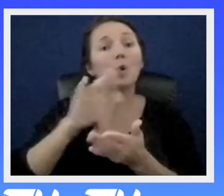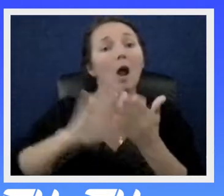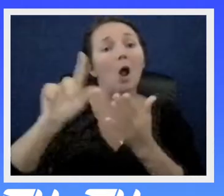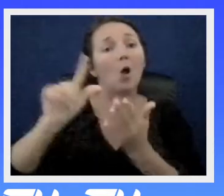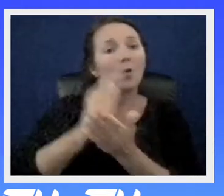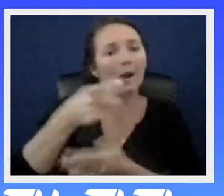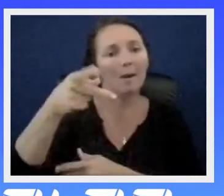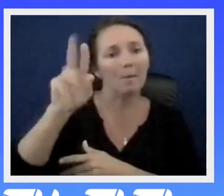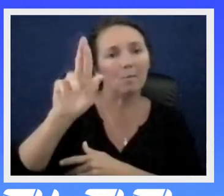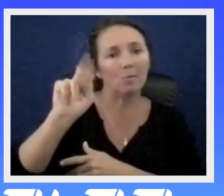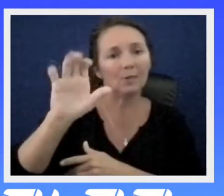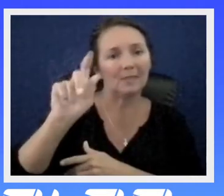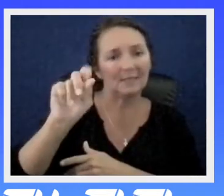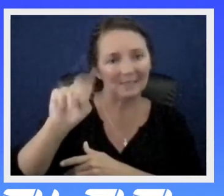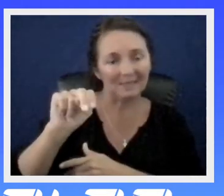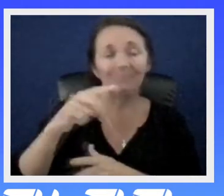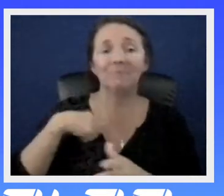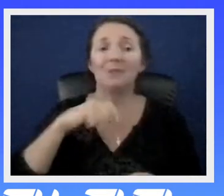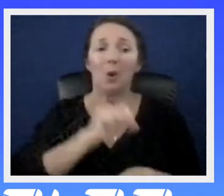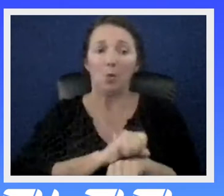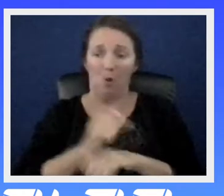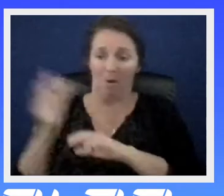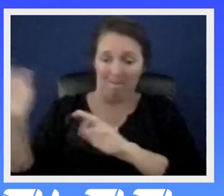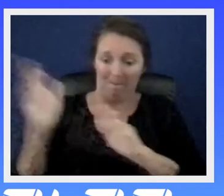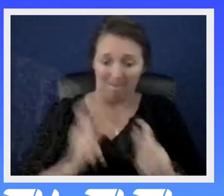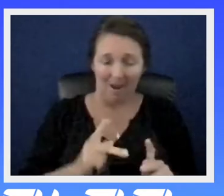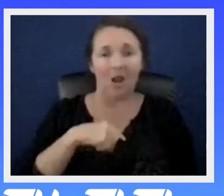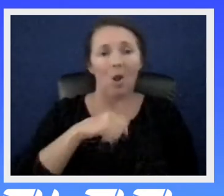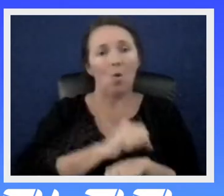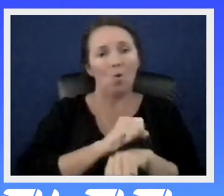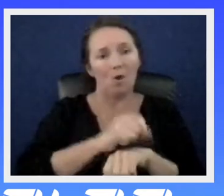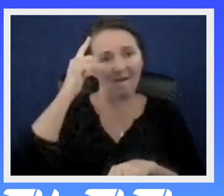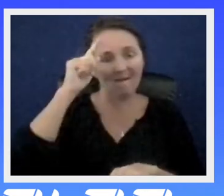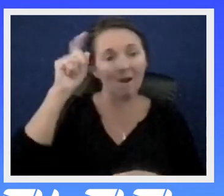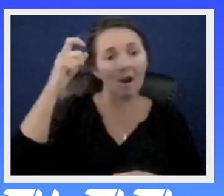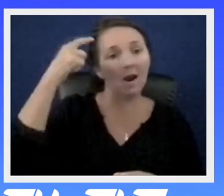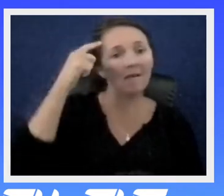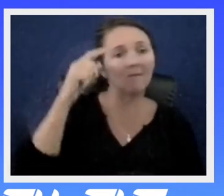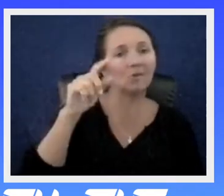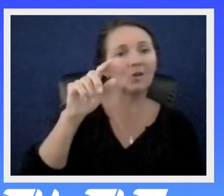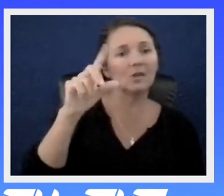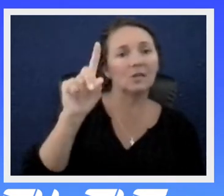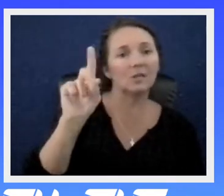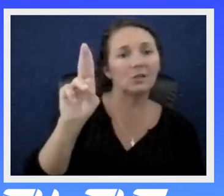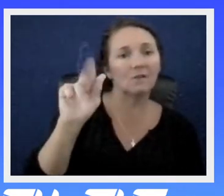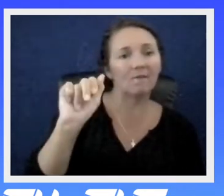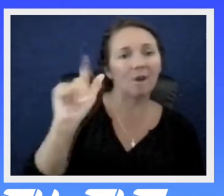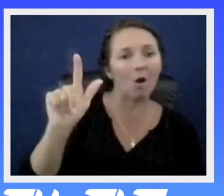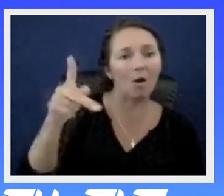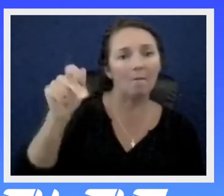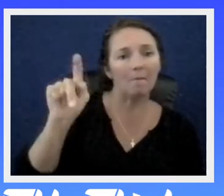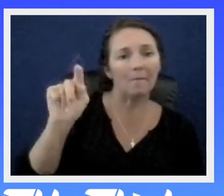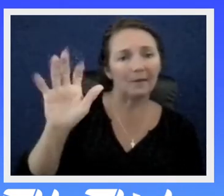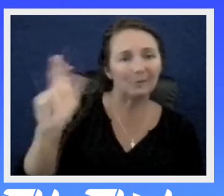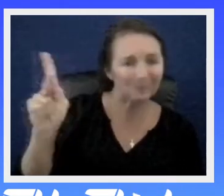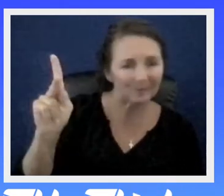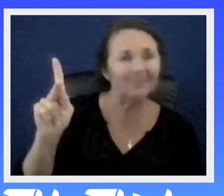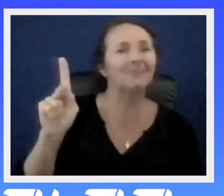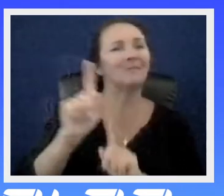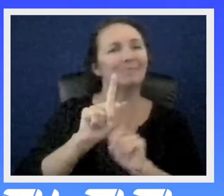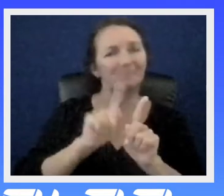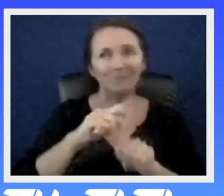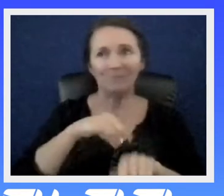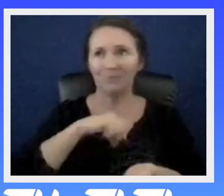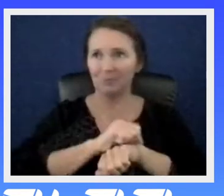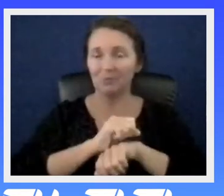And I've also worked in state government as an attorney for Governor Deval Patrick. But I also talk about the flip side of growing up here and the fact that my twin brother